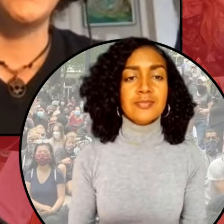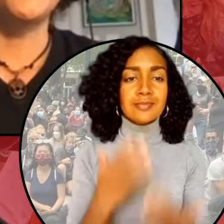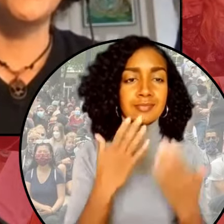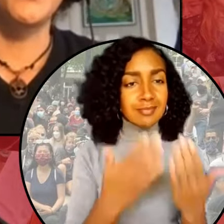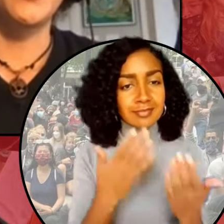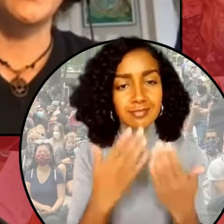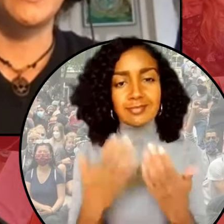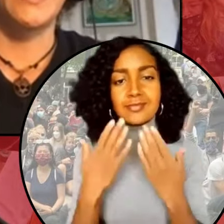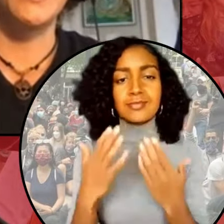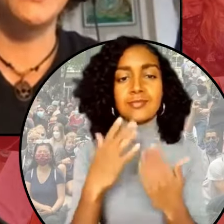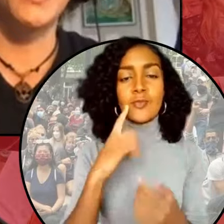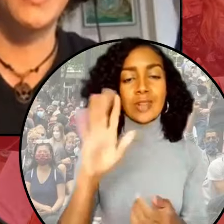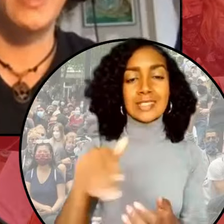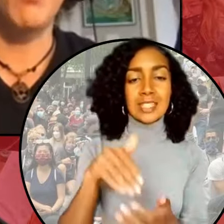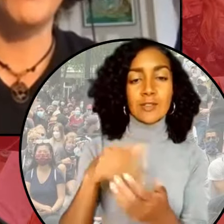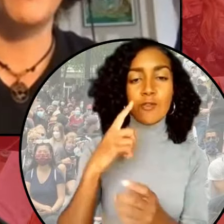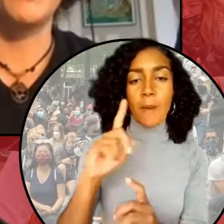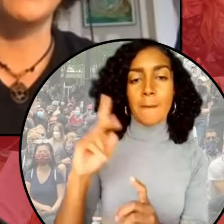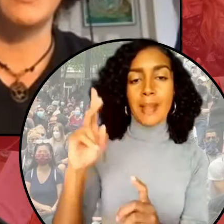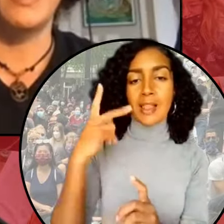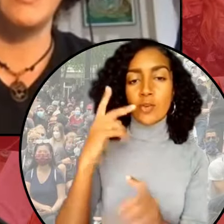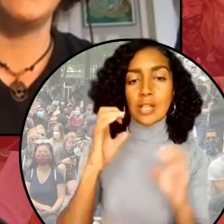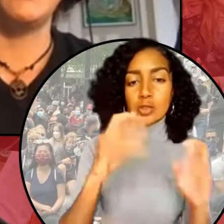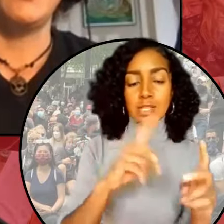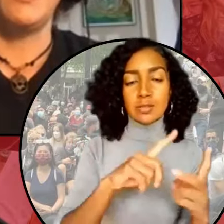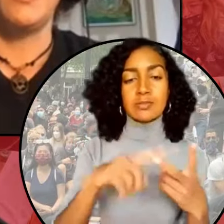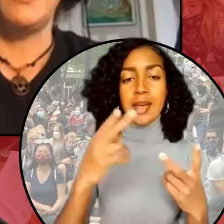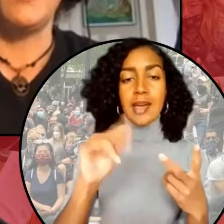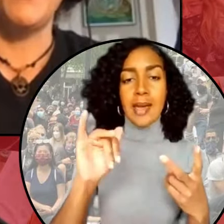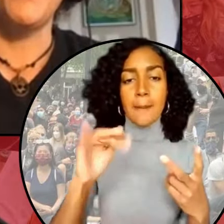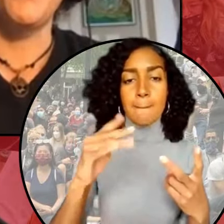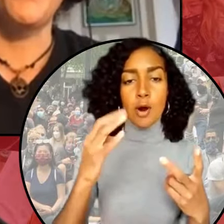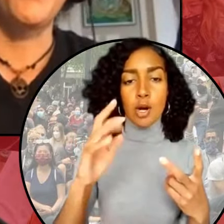the Center for Political Education, Haymarket Books, and